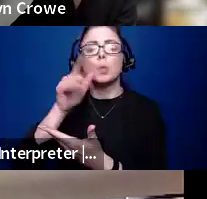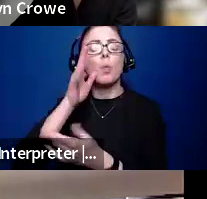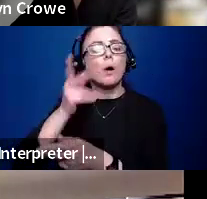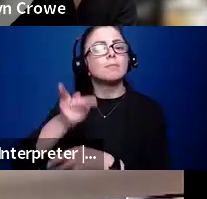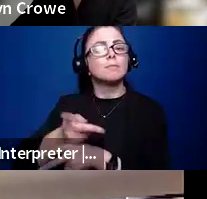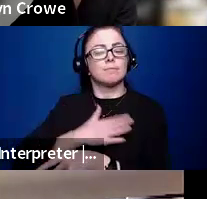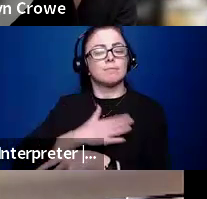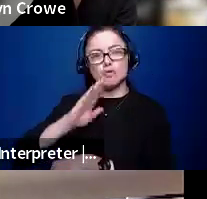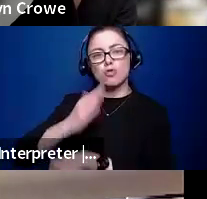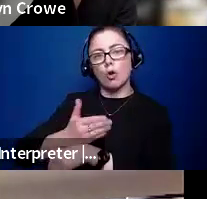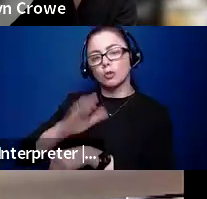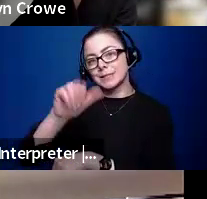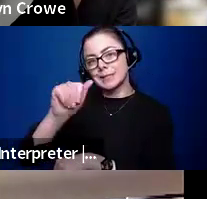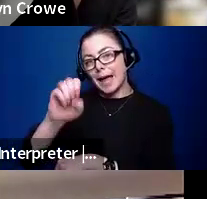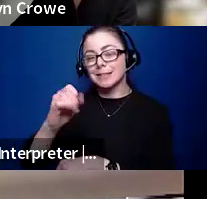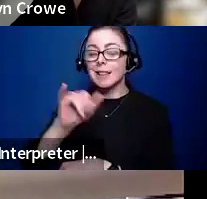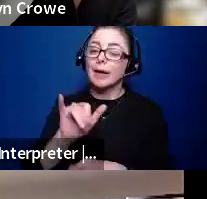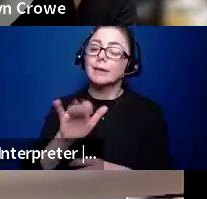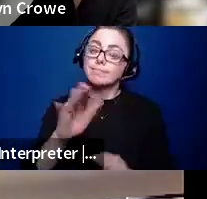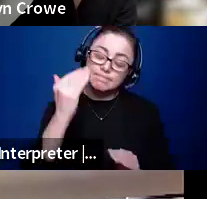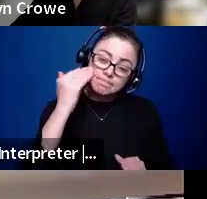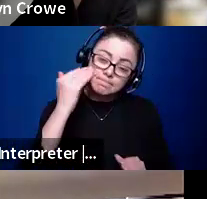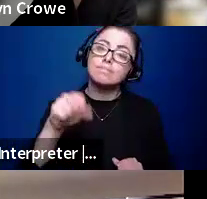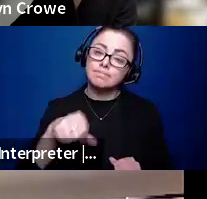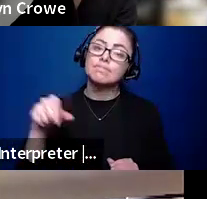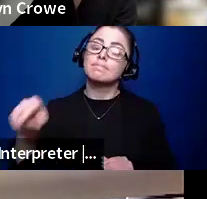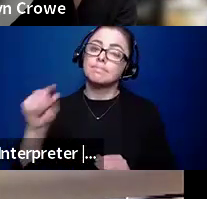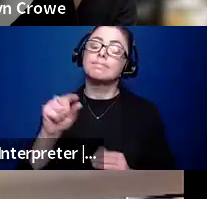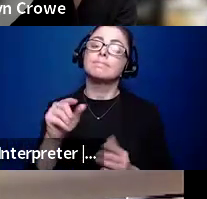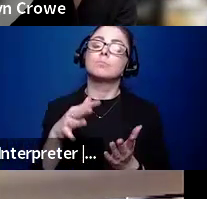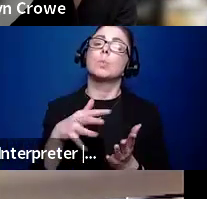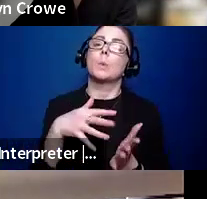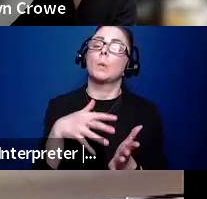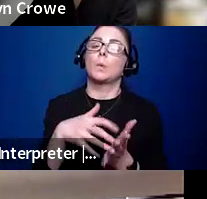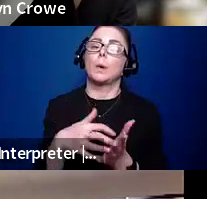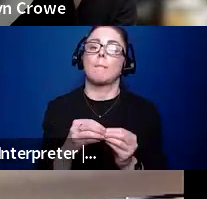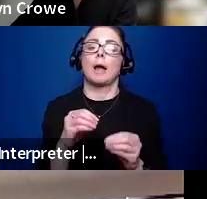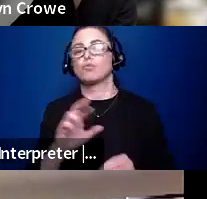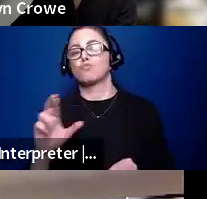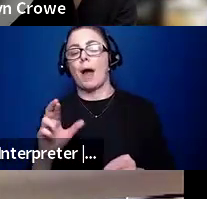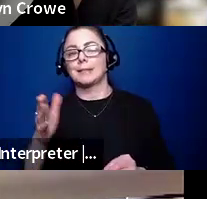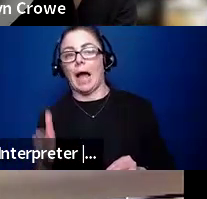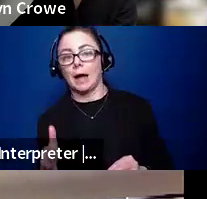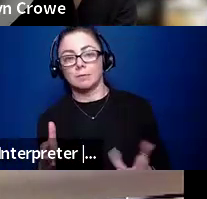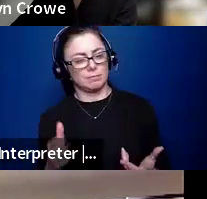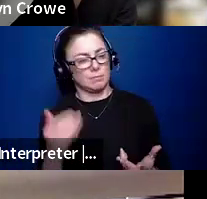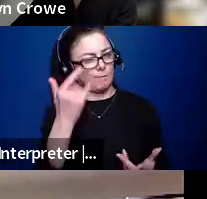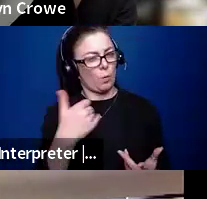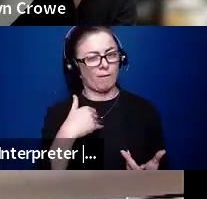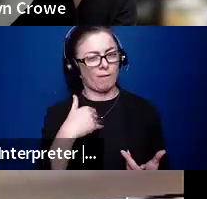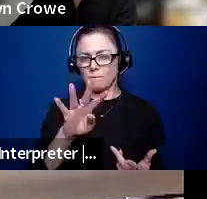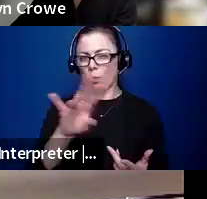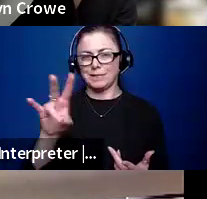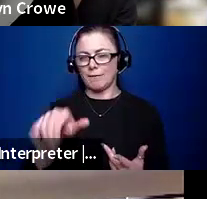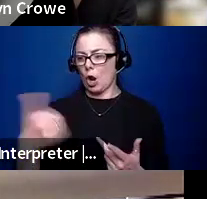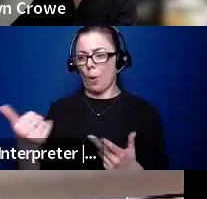daughter's case? Like, you know what? She is a little like weak in her right side. I mean, if you have 47 other kids that you're trying to figure out services